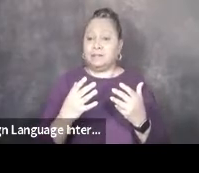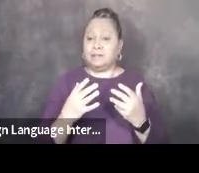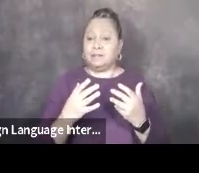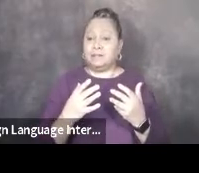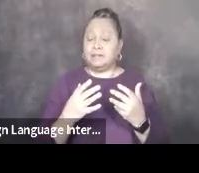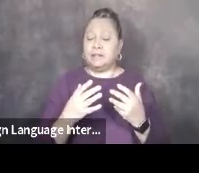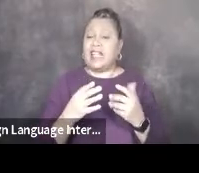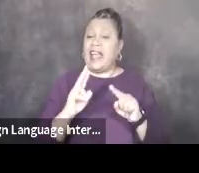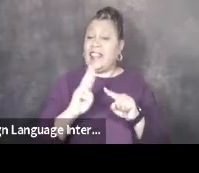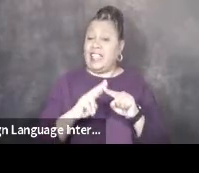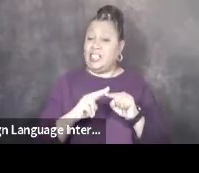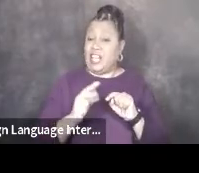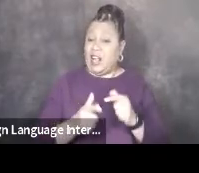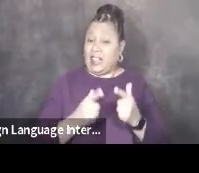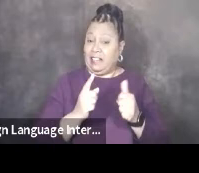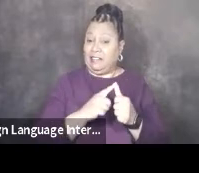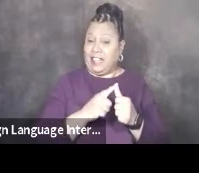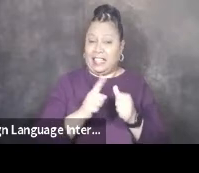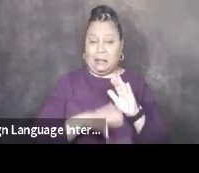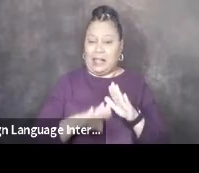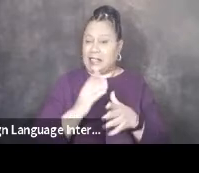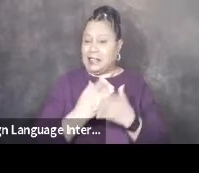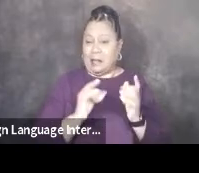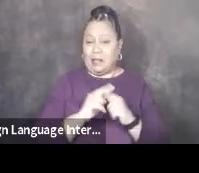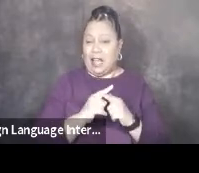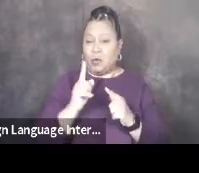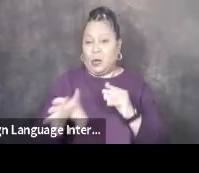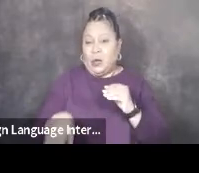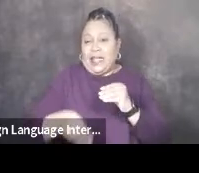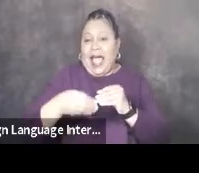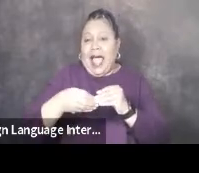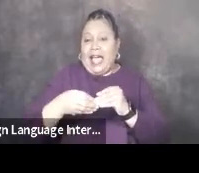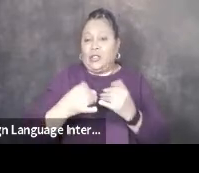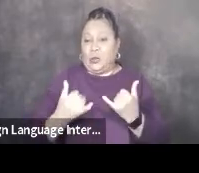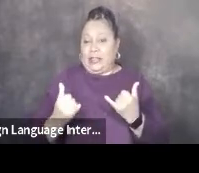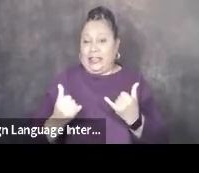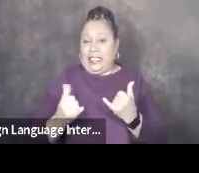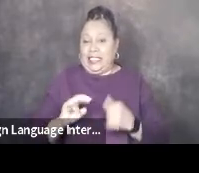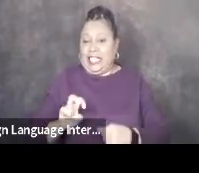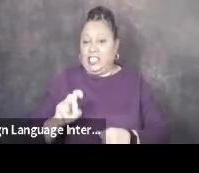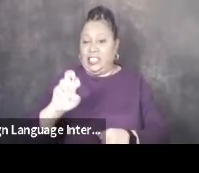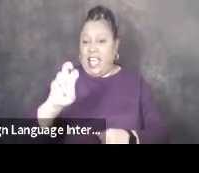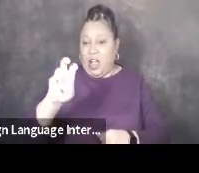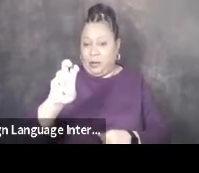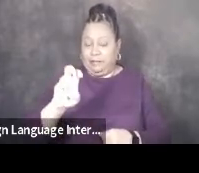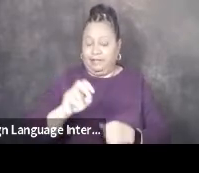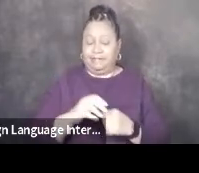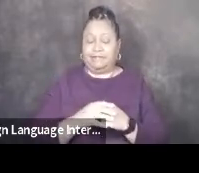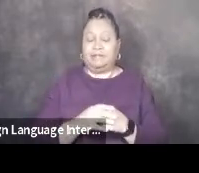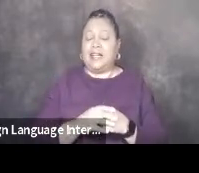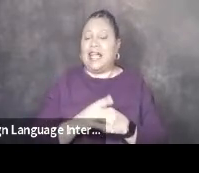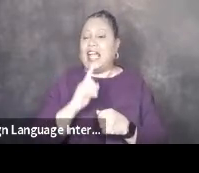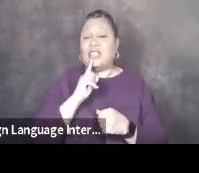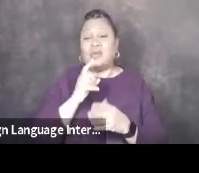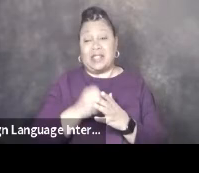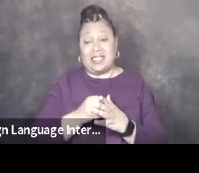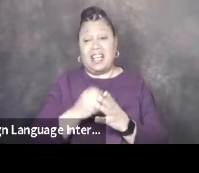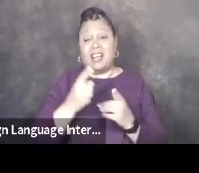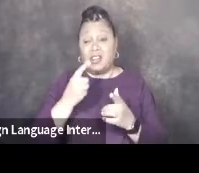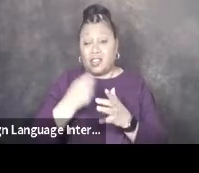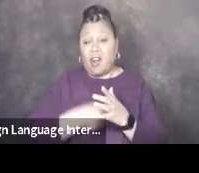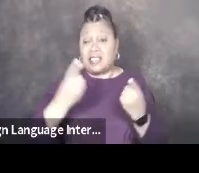The chair lift is basically something that you're going to add to an existing stair. It's very cost